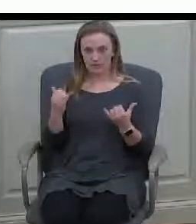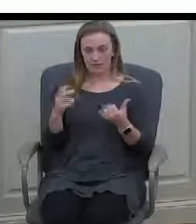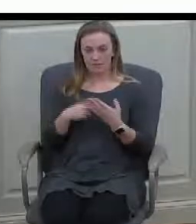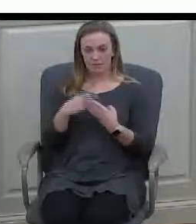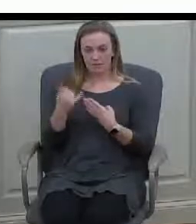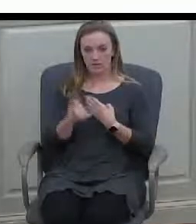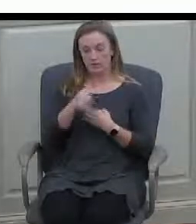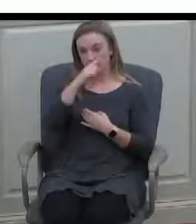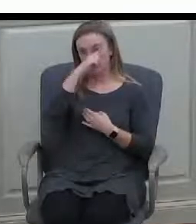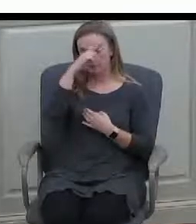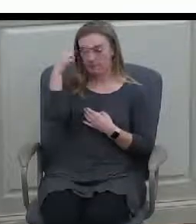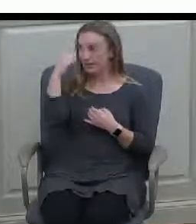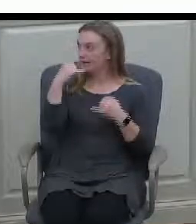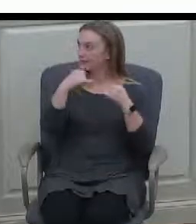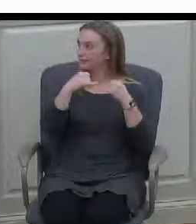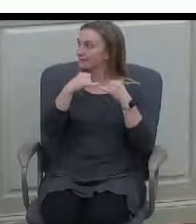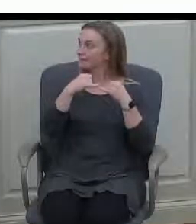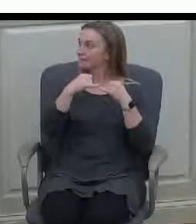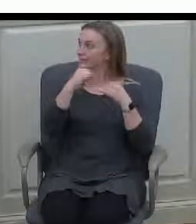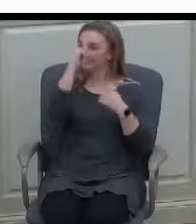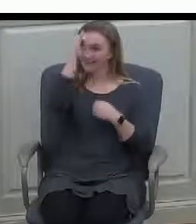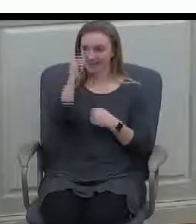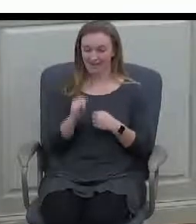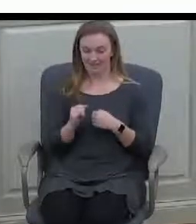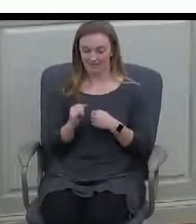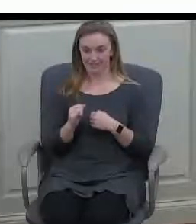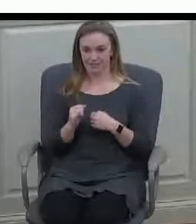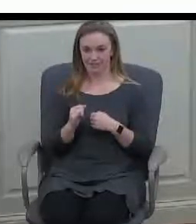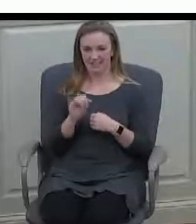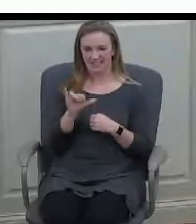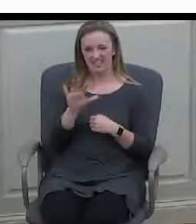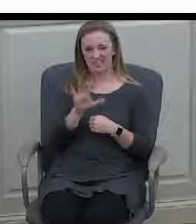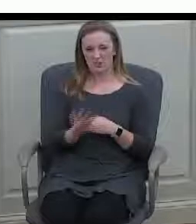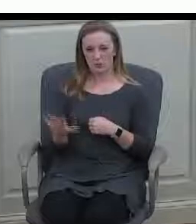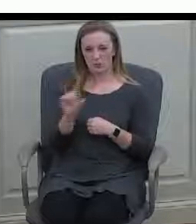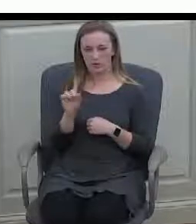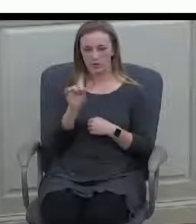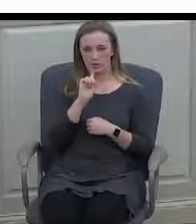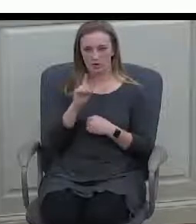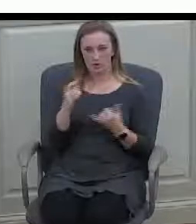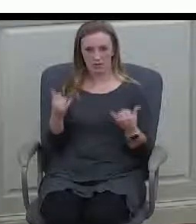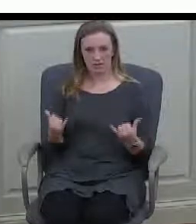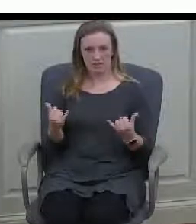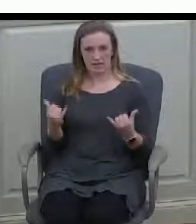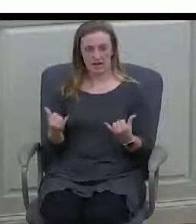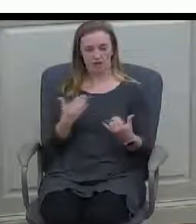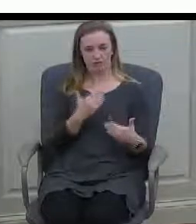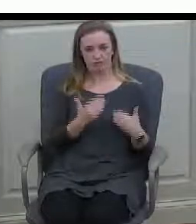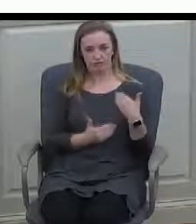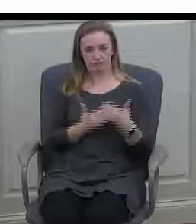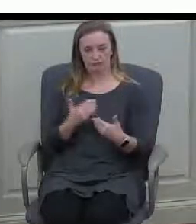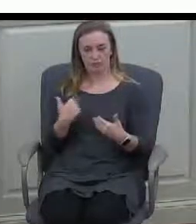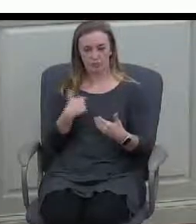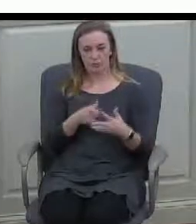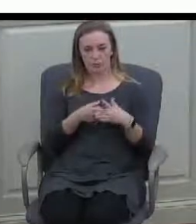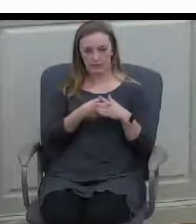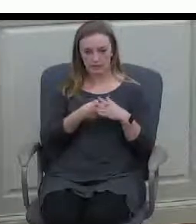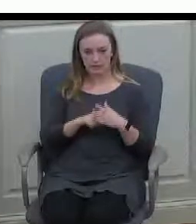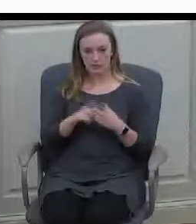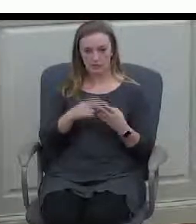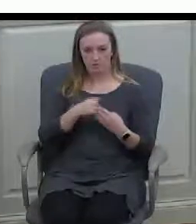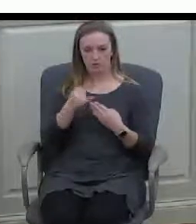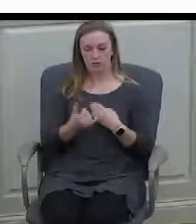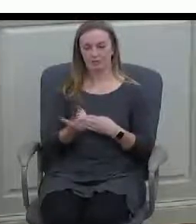the black line in the center right under May is approximately where we're at right now. We kicked off the project back in